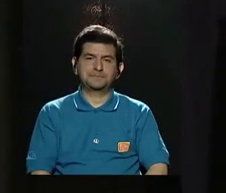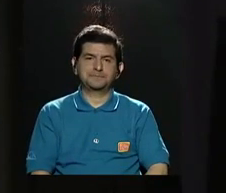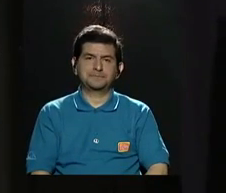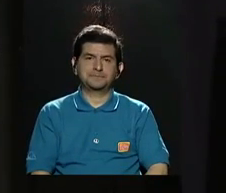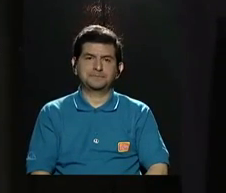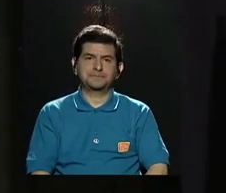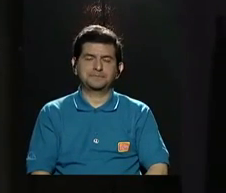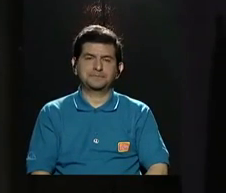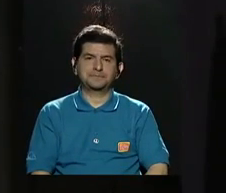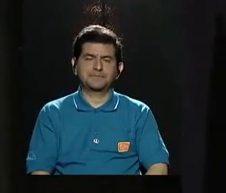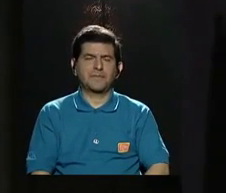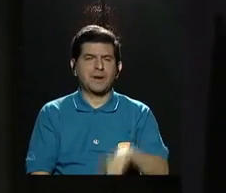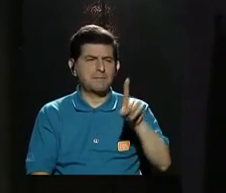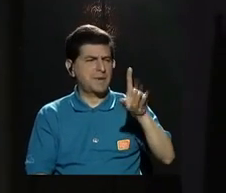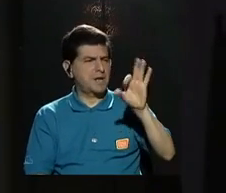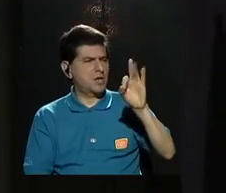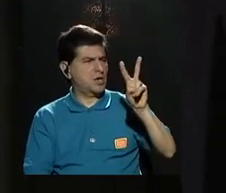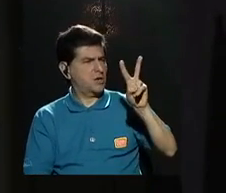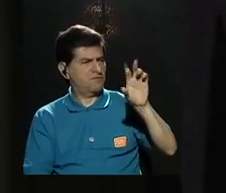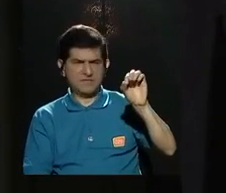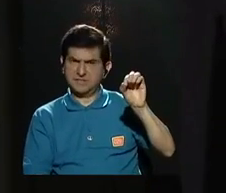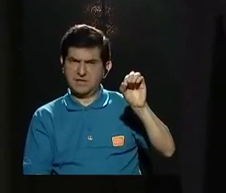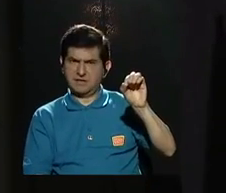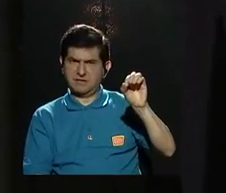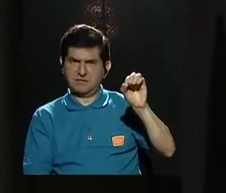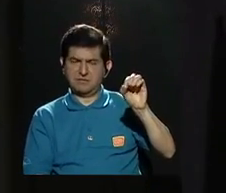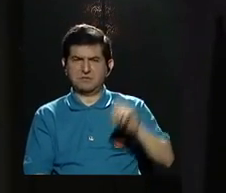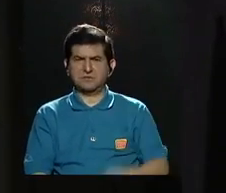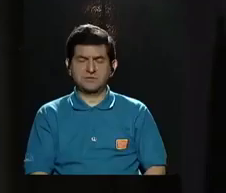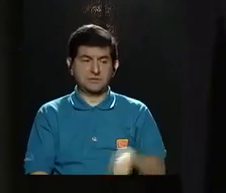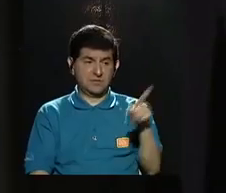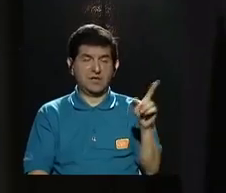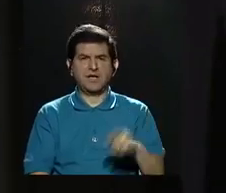1920 was a very important historical date.